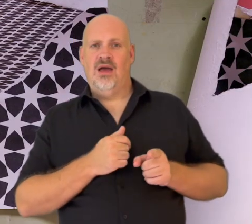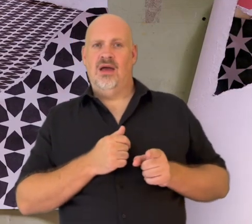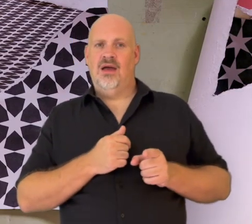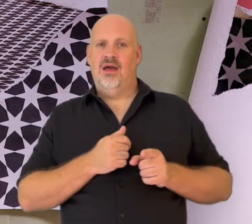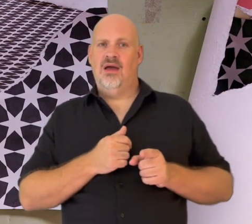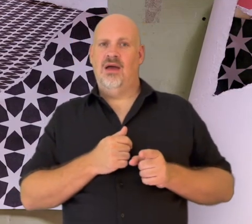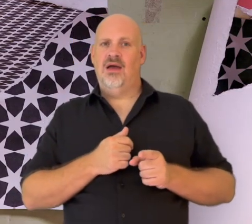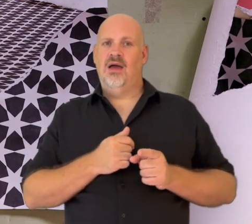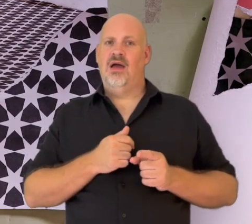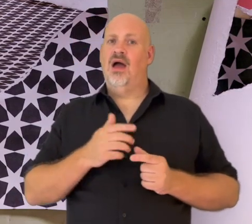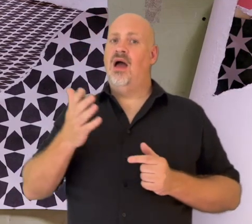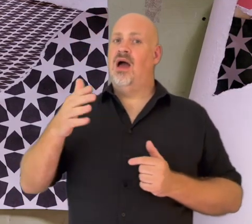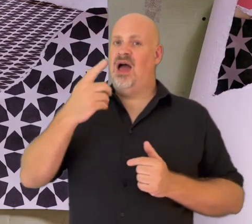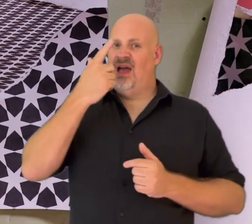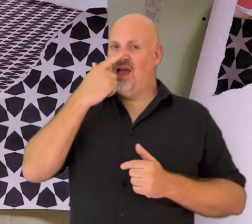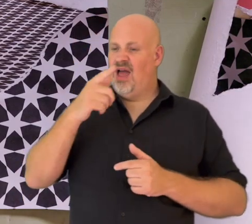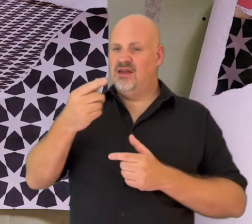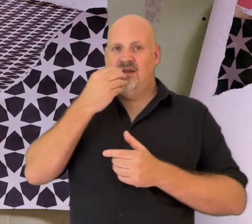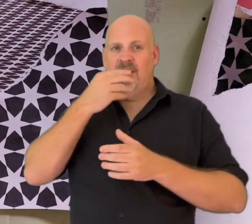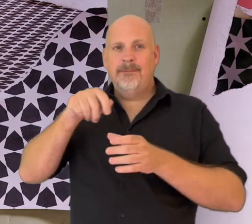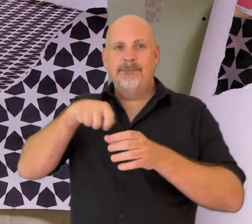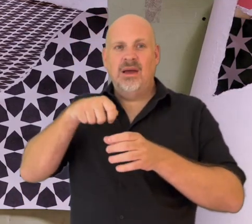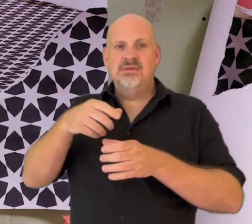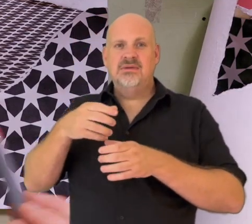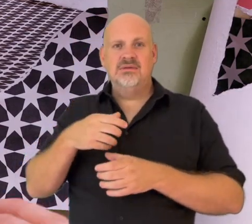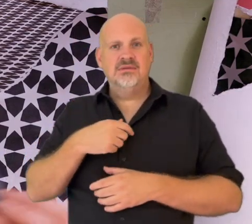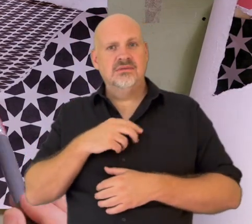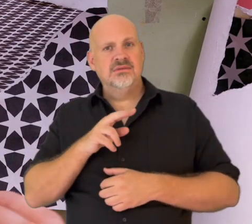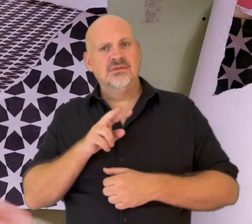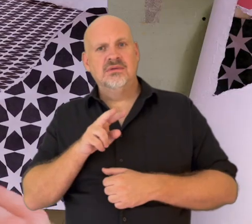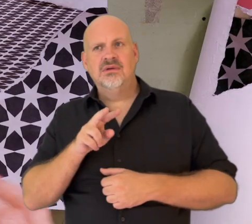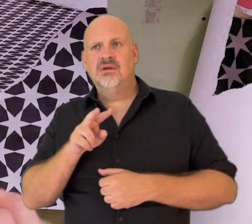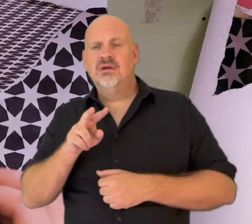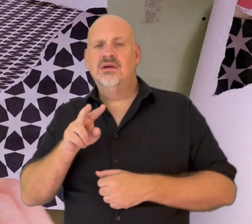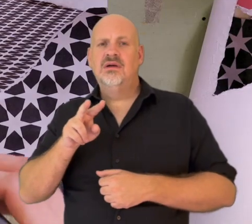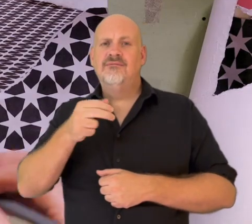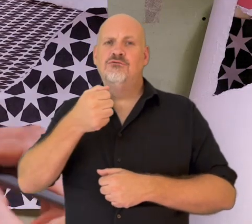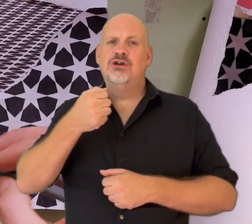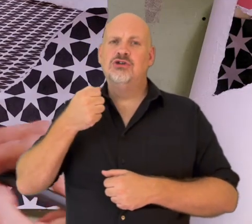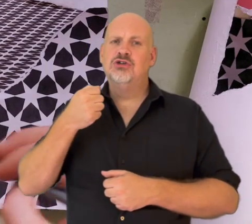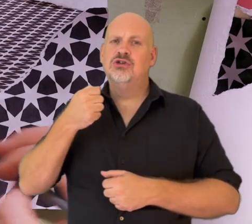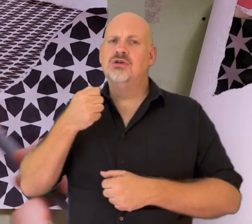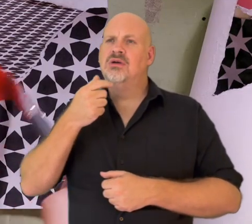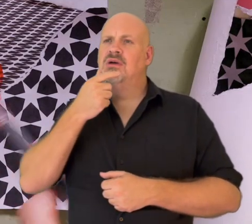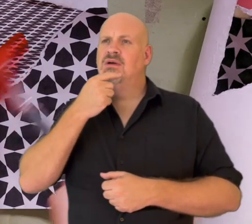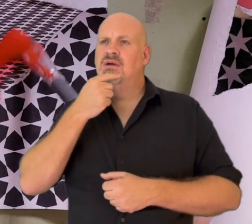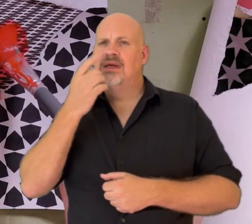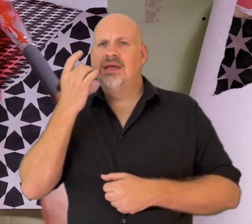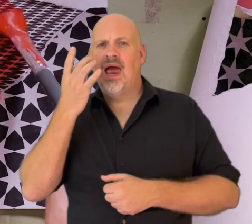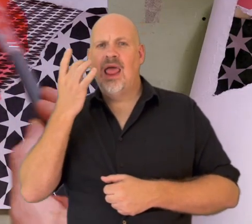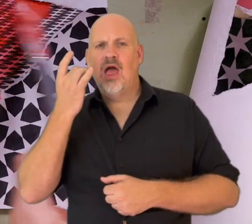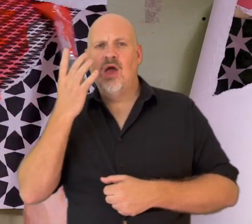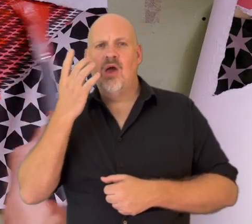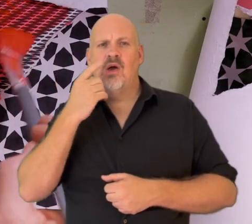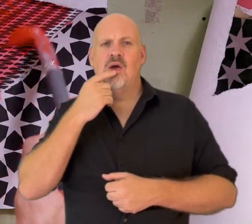the jar of mustard?" I spend about 2 minutes looking in the fridge going, yellow, green,